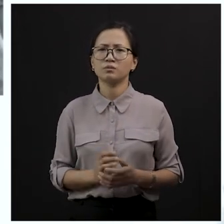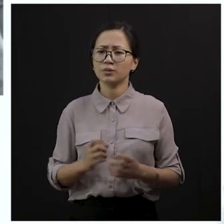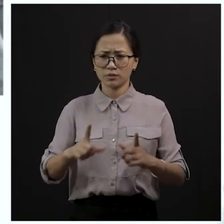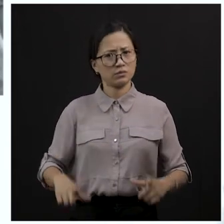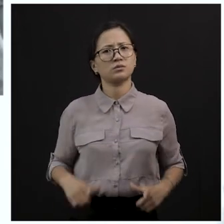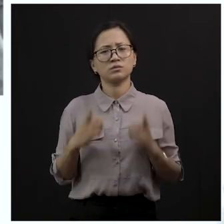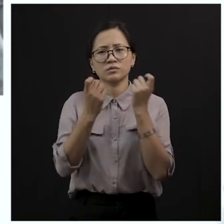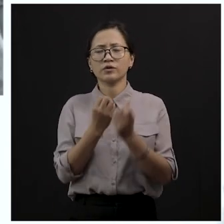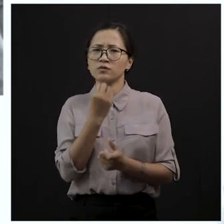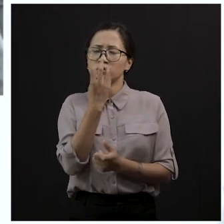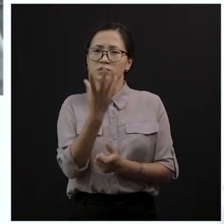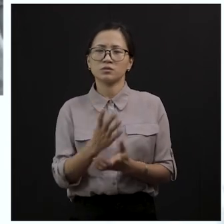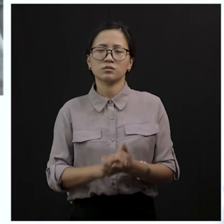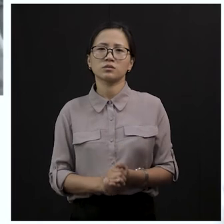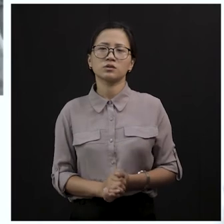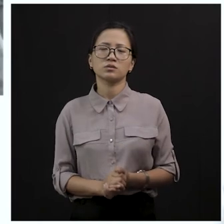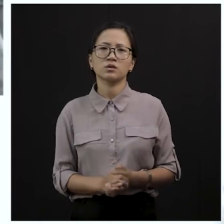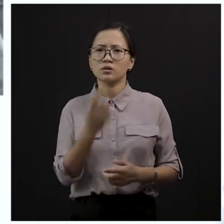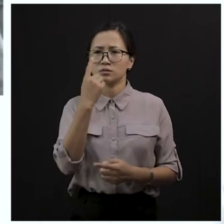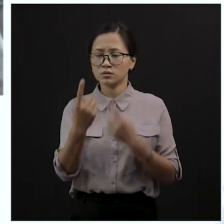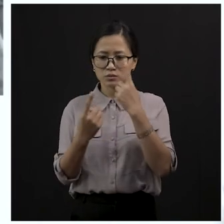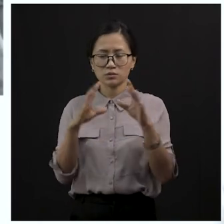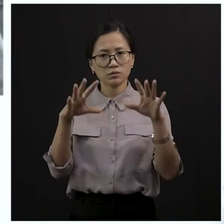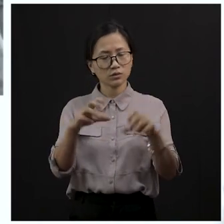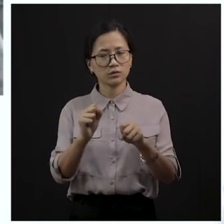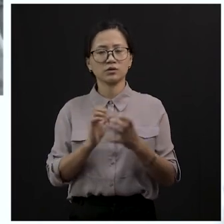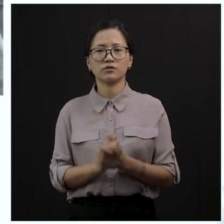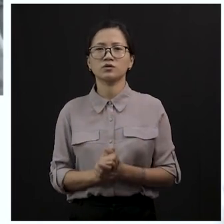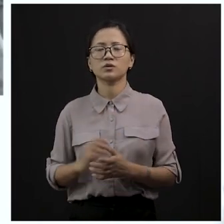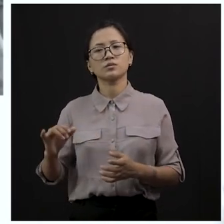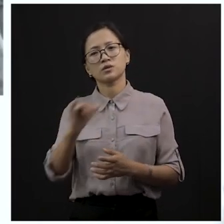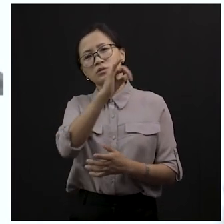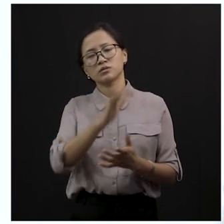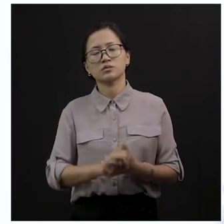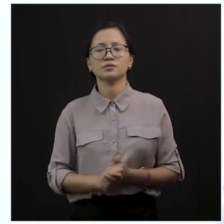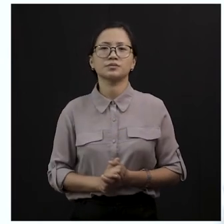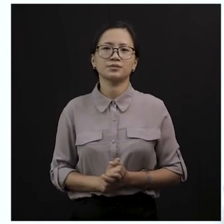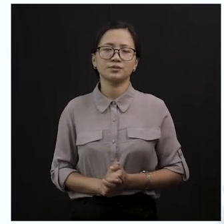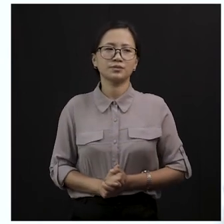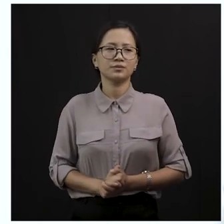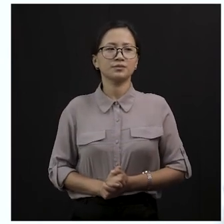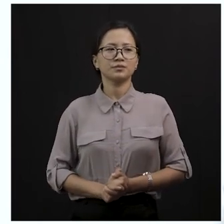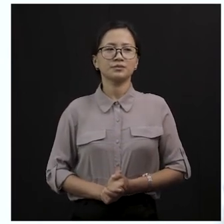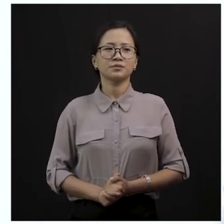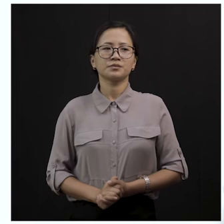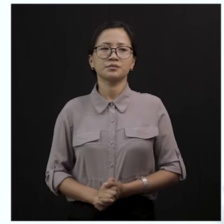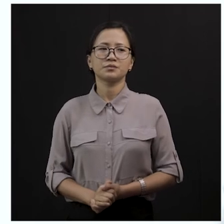Why? Because they discovered plane, and now we can travel easily from one place to another, okay? Now,